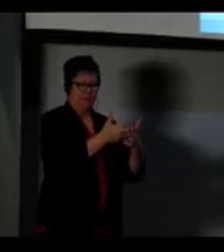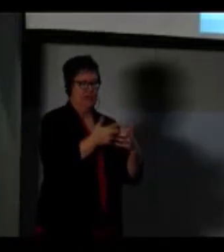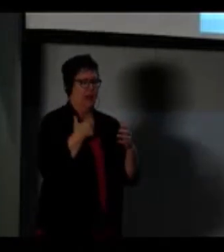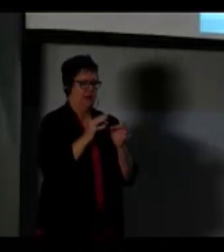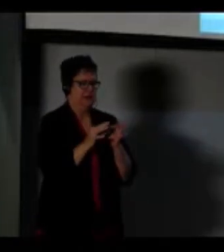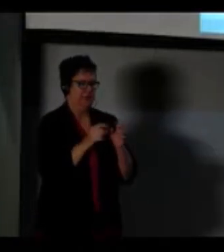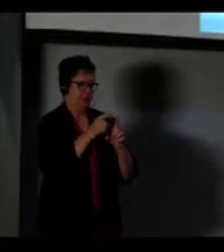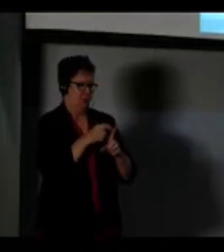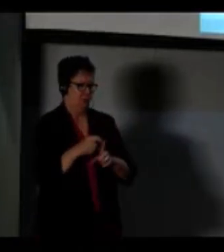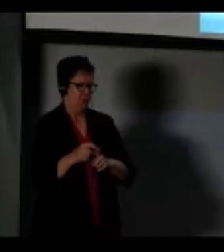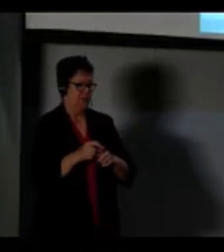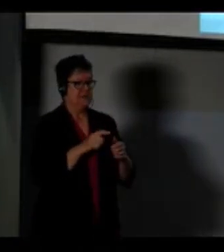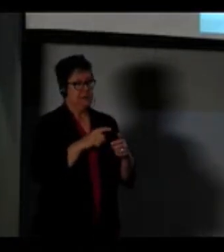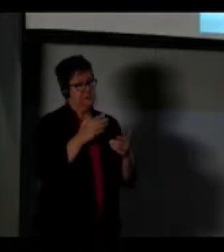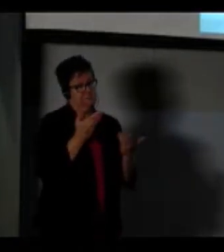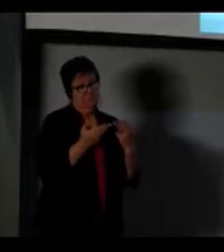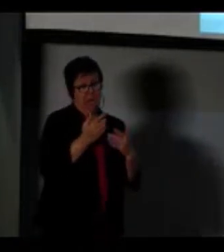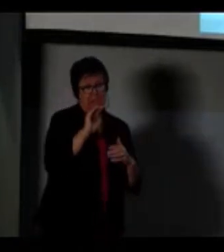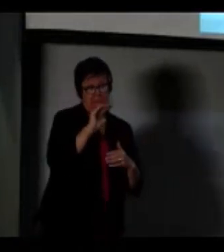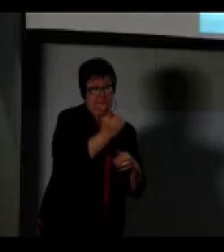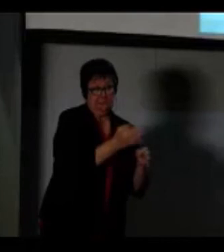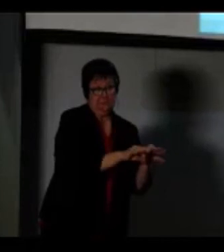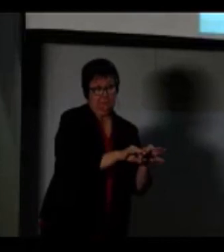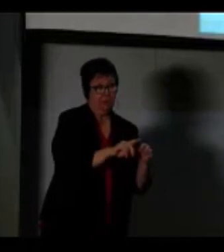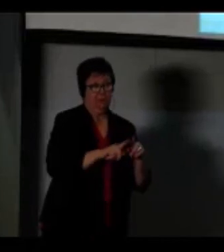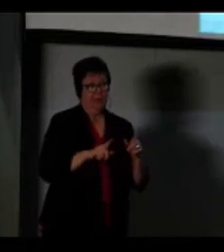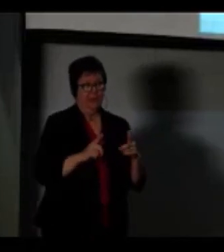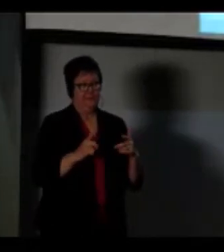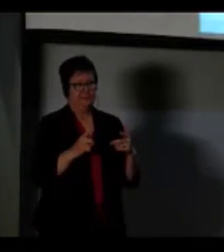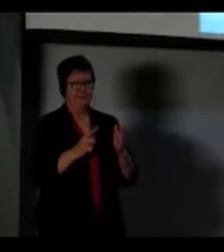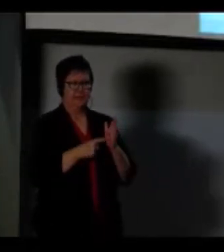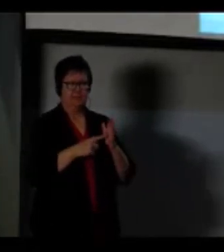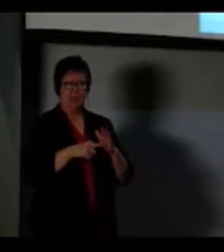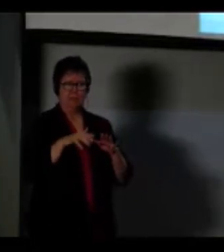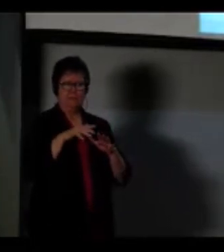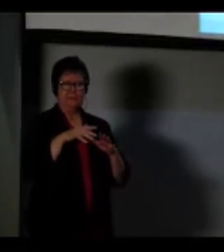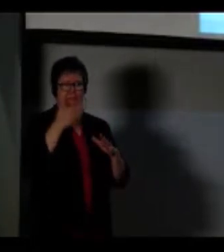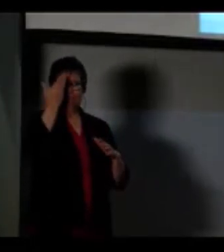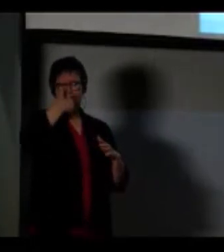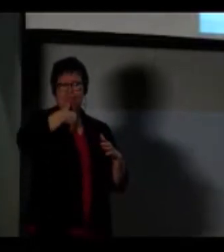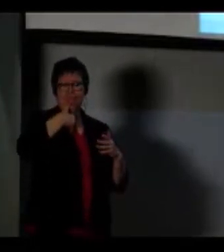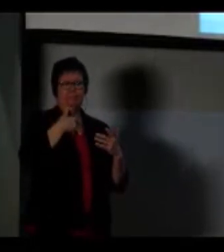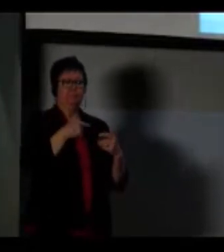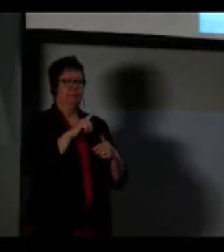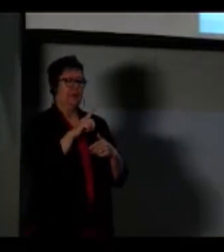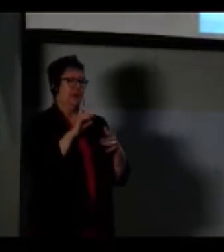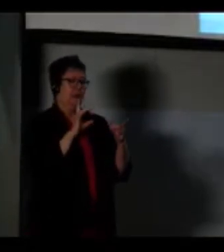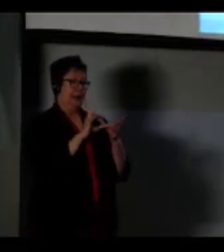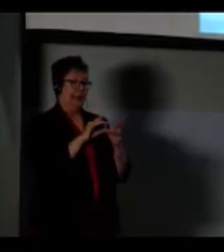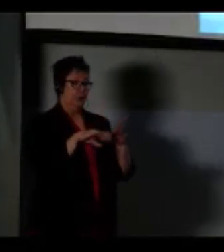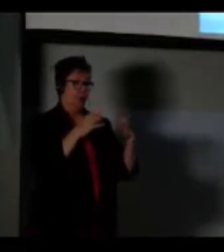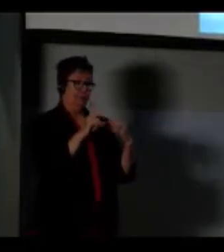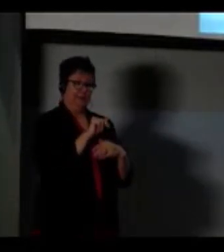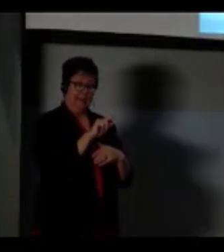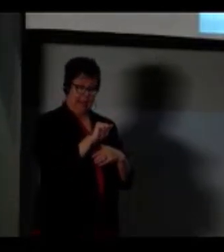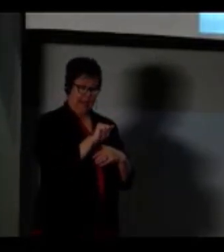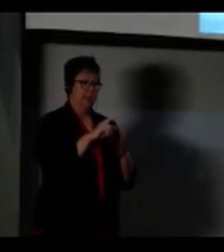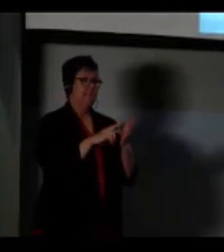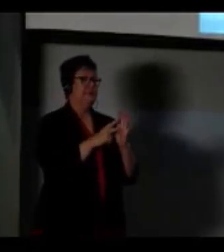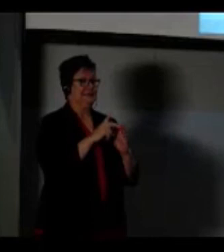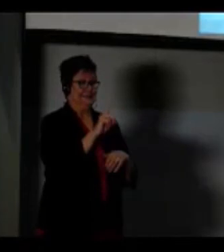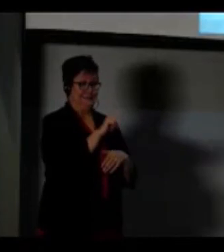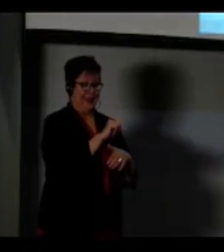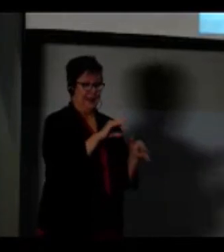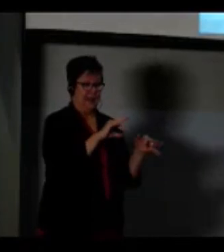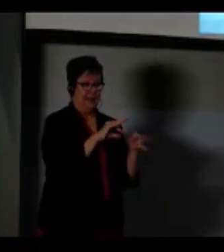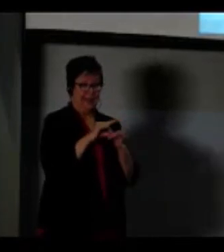words. May seem simple, but they're sometimes overlooked. So linked open data is about data that's linked